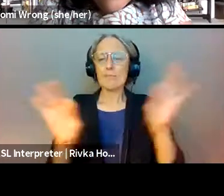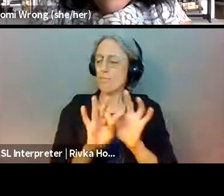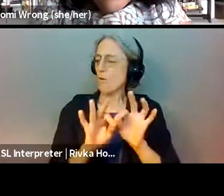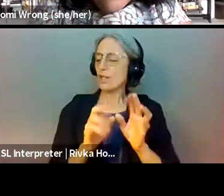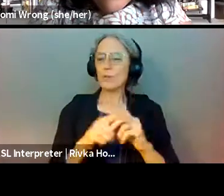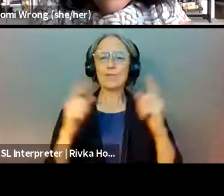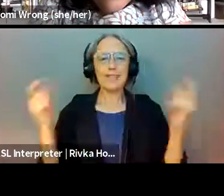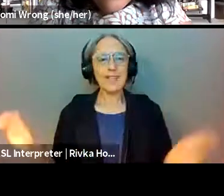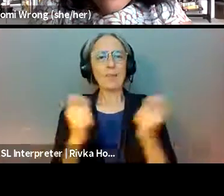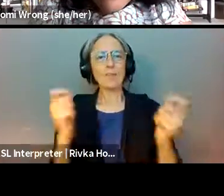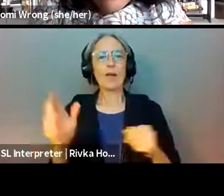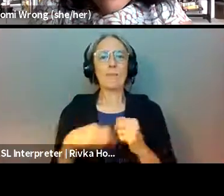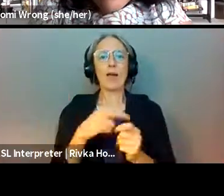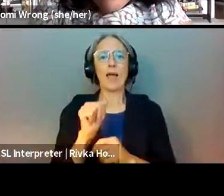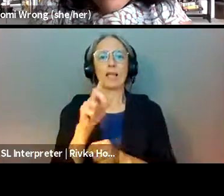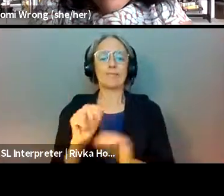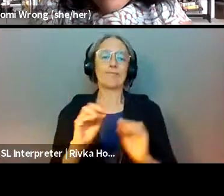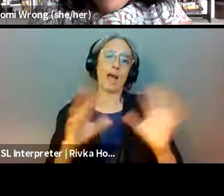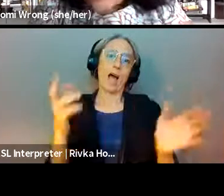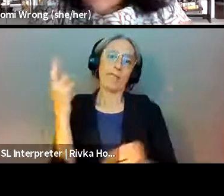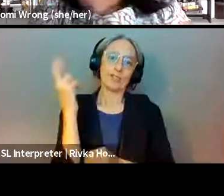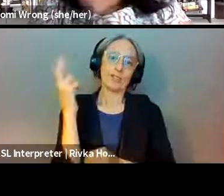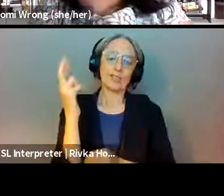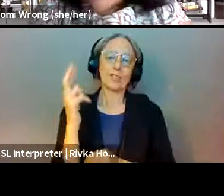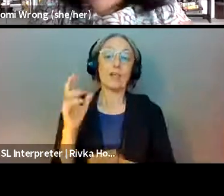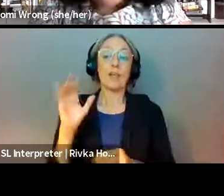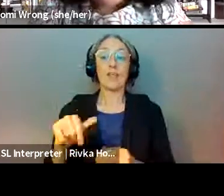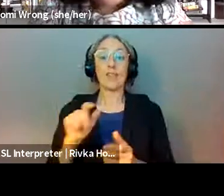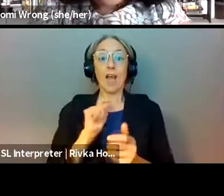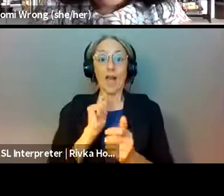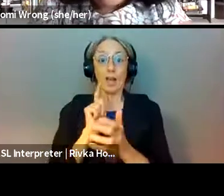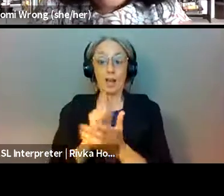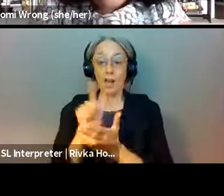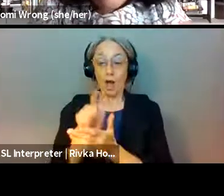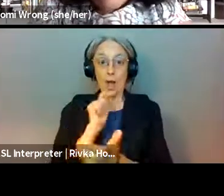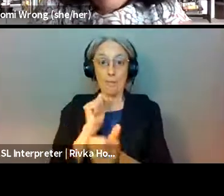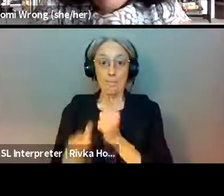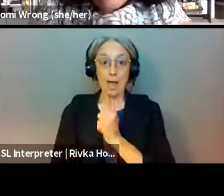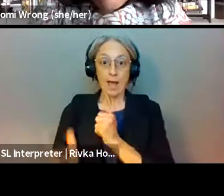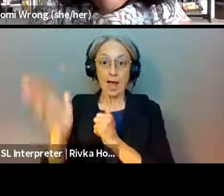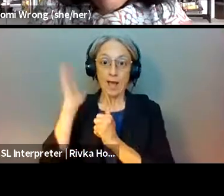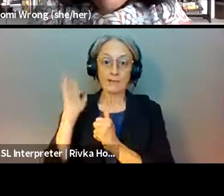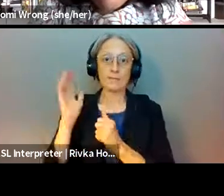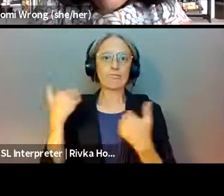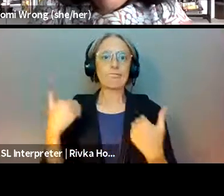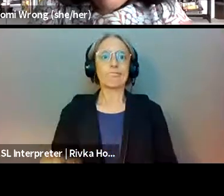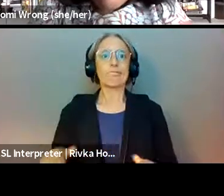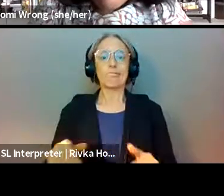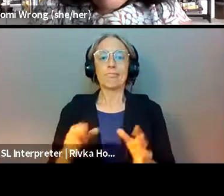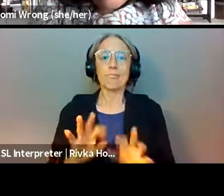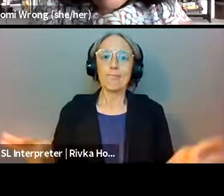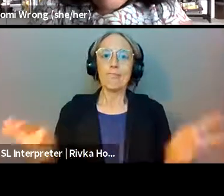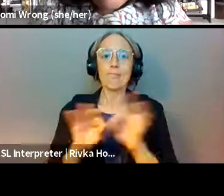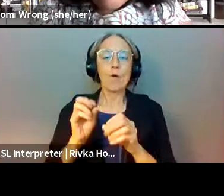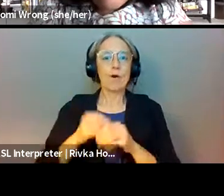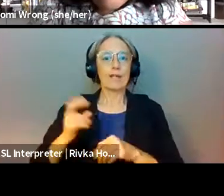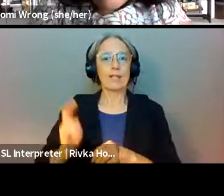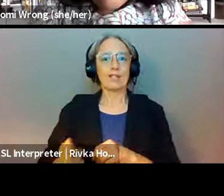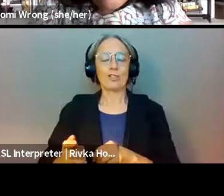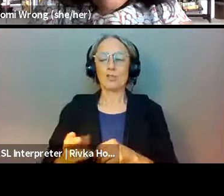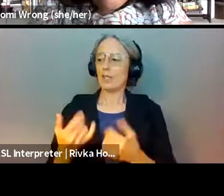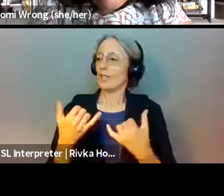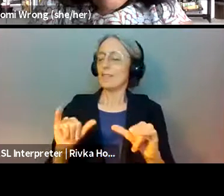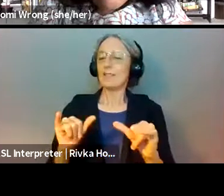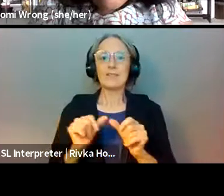obvious reasons. It was a historic piece of legislation that has lasting effects on the 1 in 4 Americans that